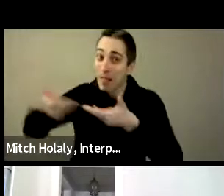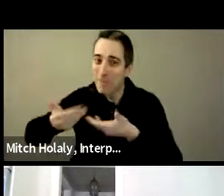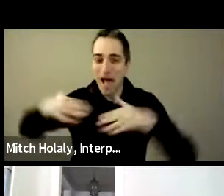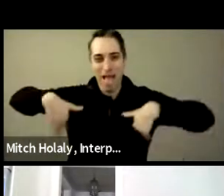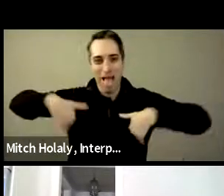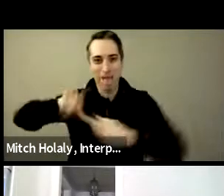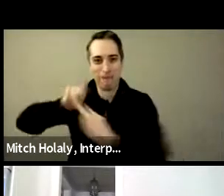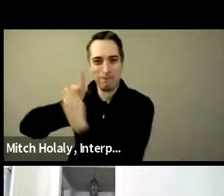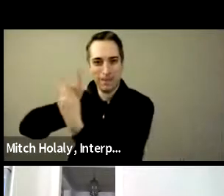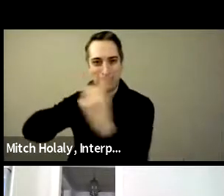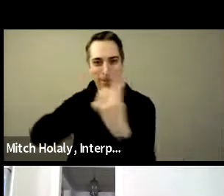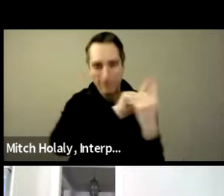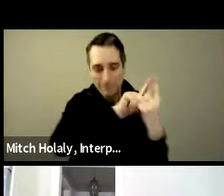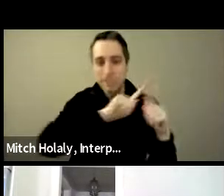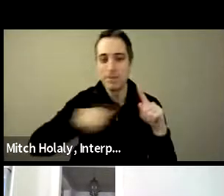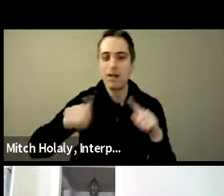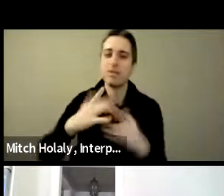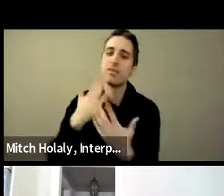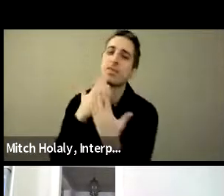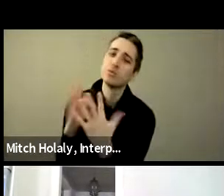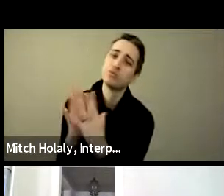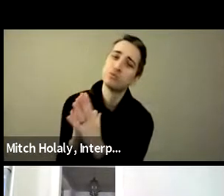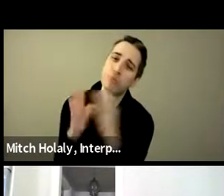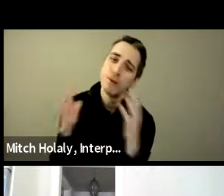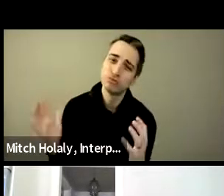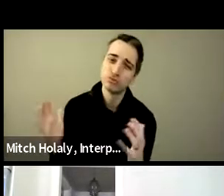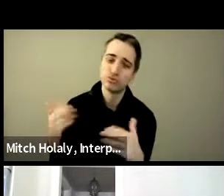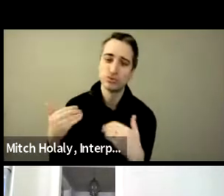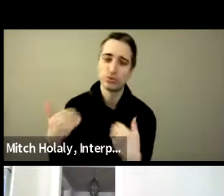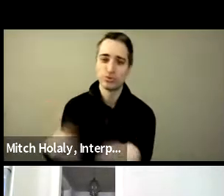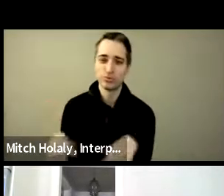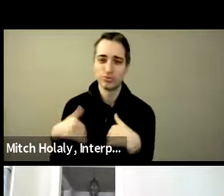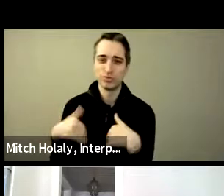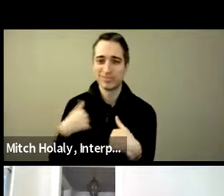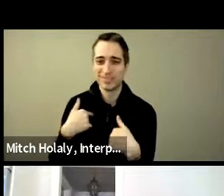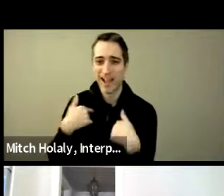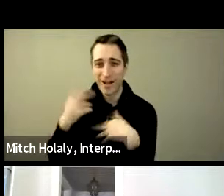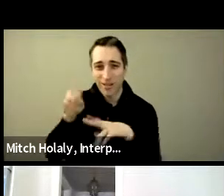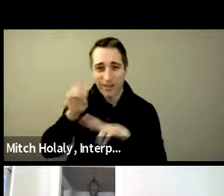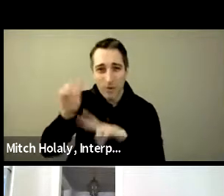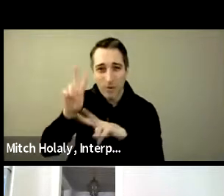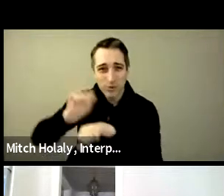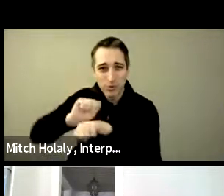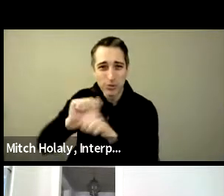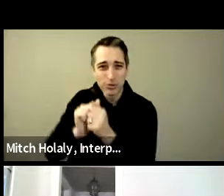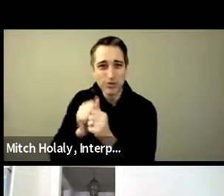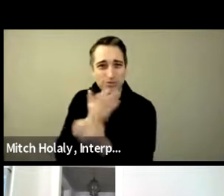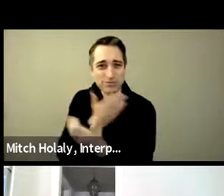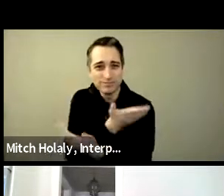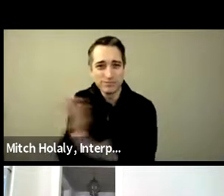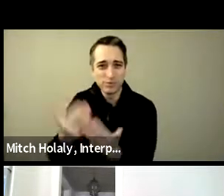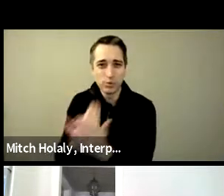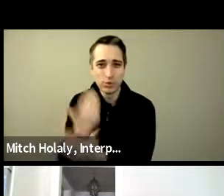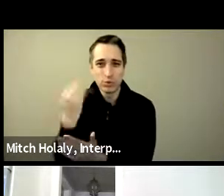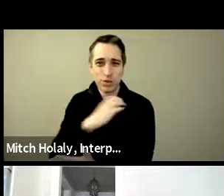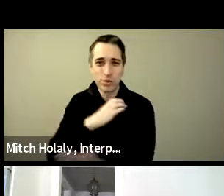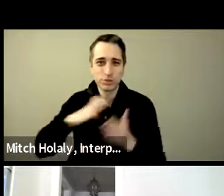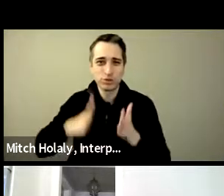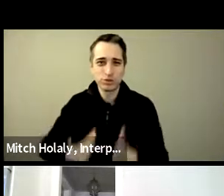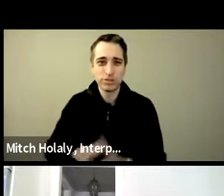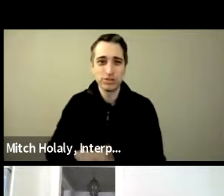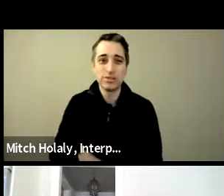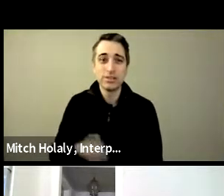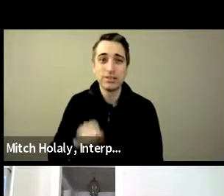So thank you so much for that. And I look forward to working with our new commissioners. Okay. Thank